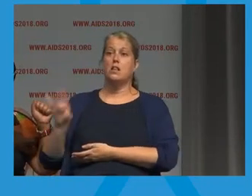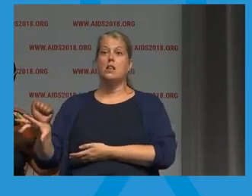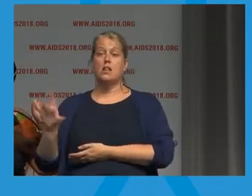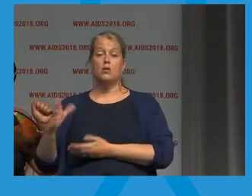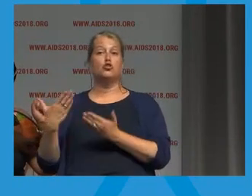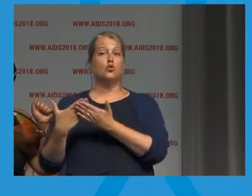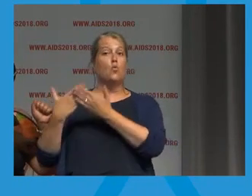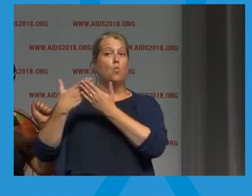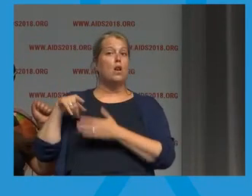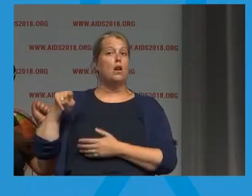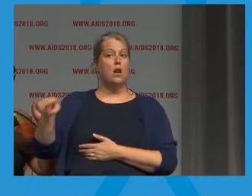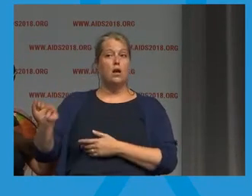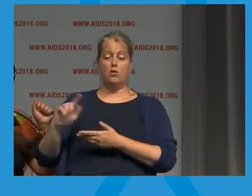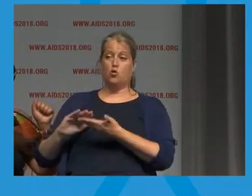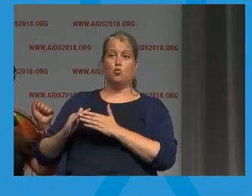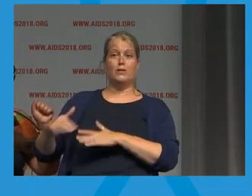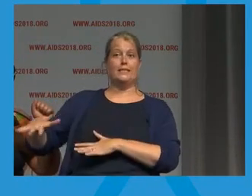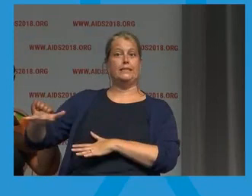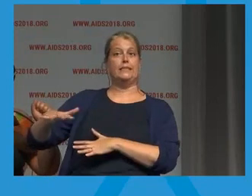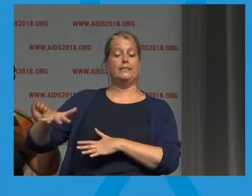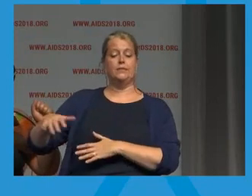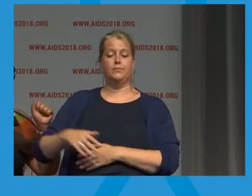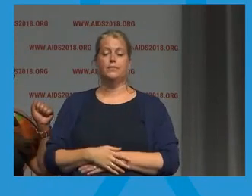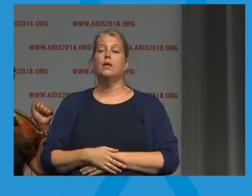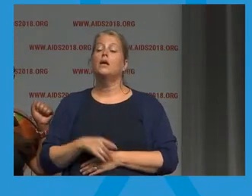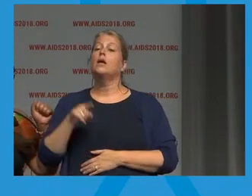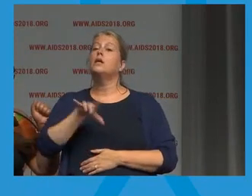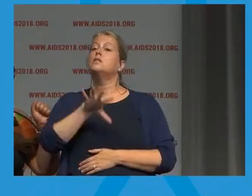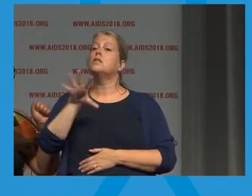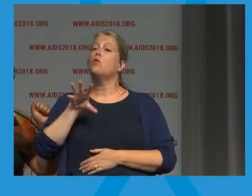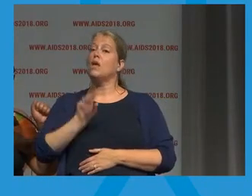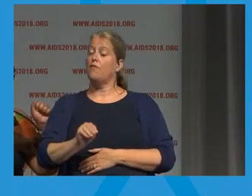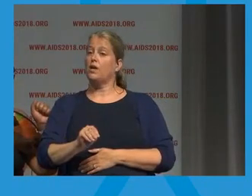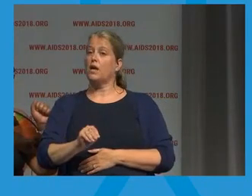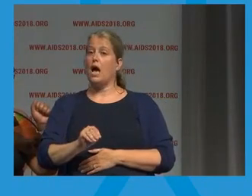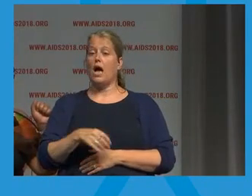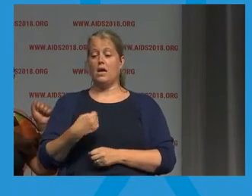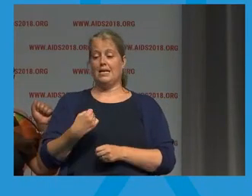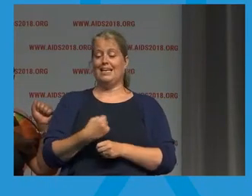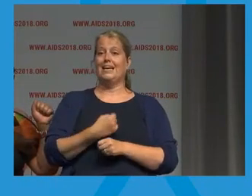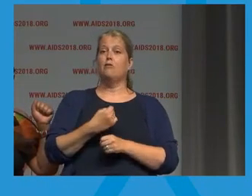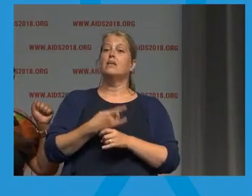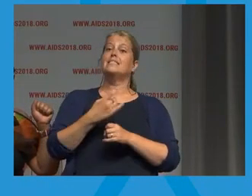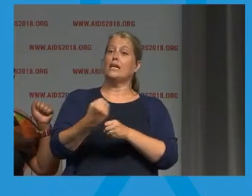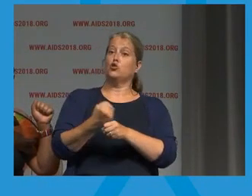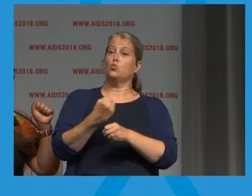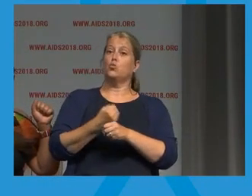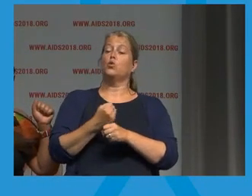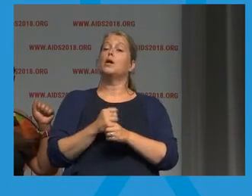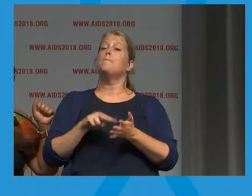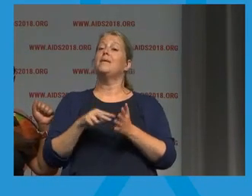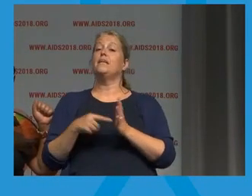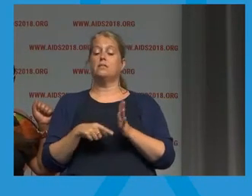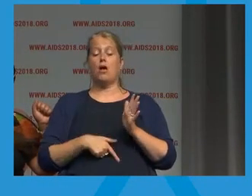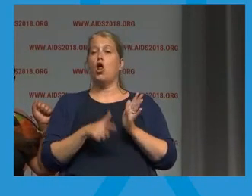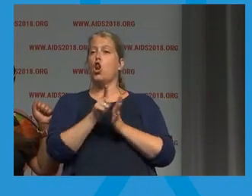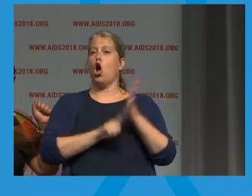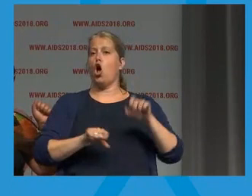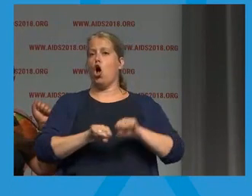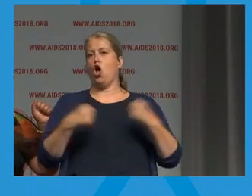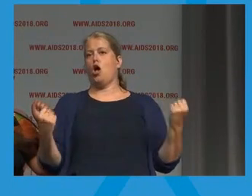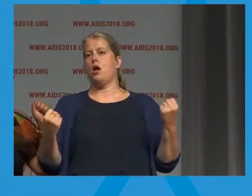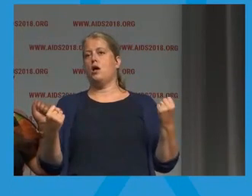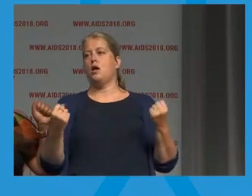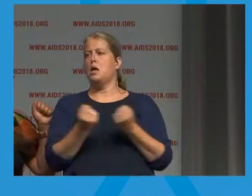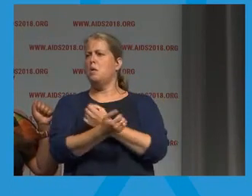their communities. In South Africa, by doing sex work, you're breaking the law. Many do not believe we